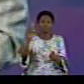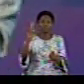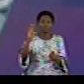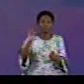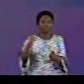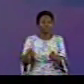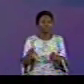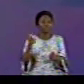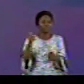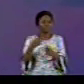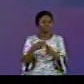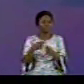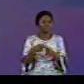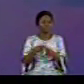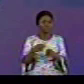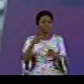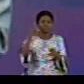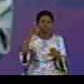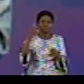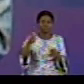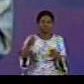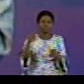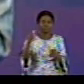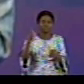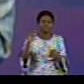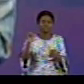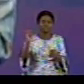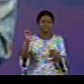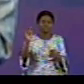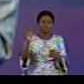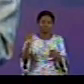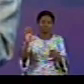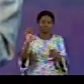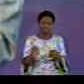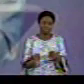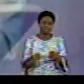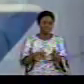know? This woman was